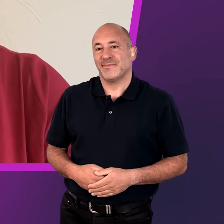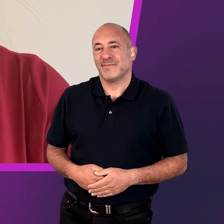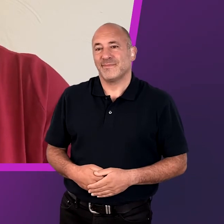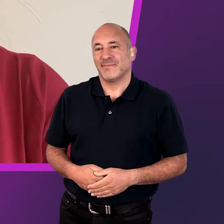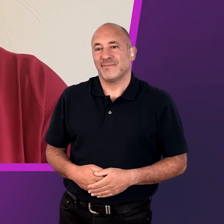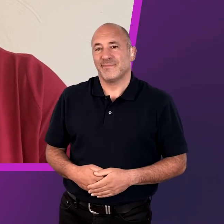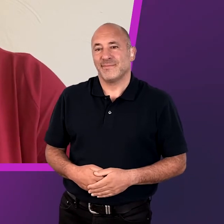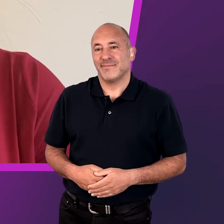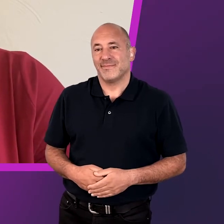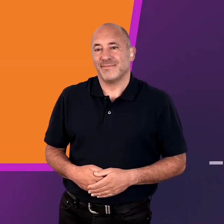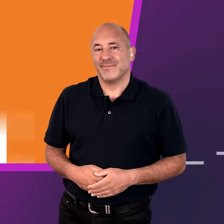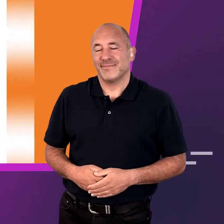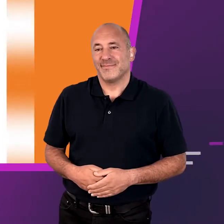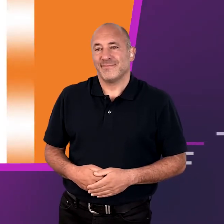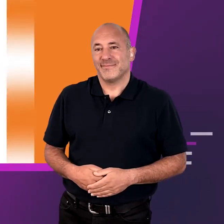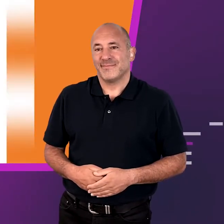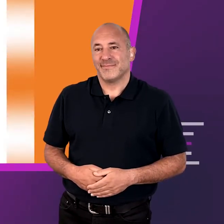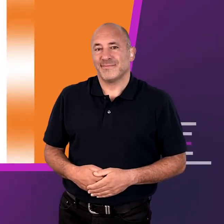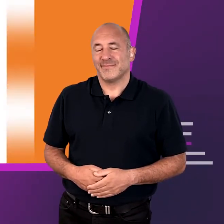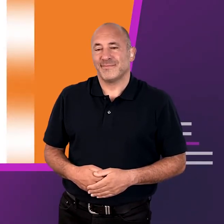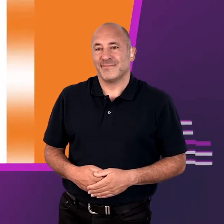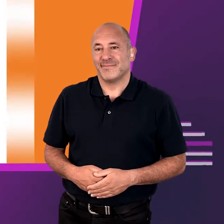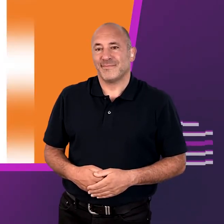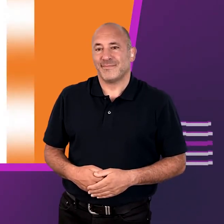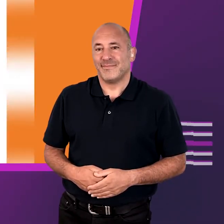power lines.